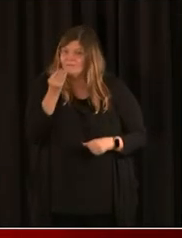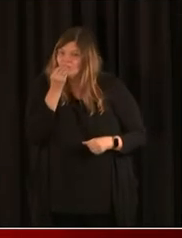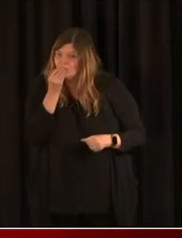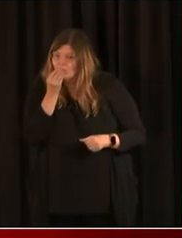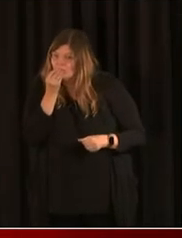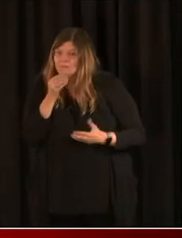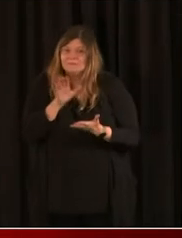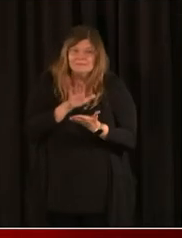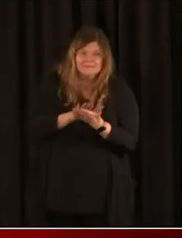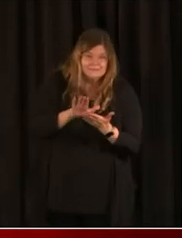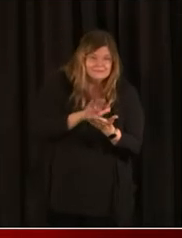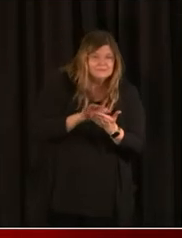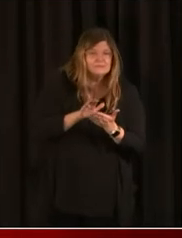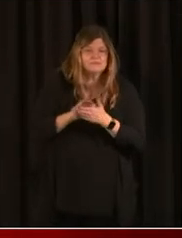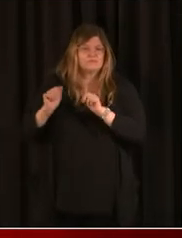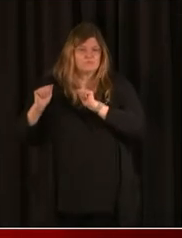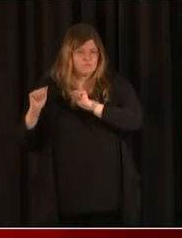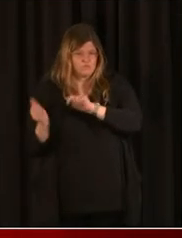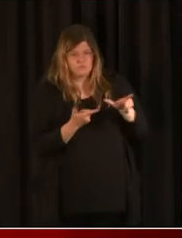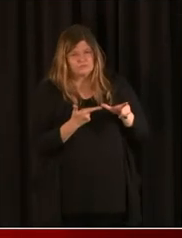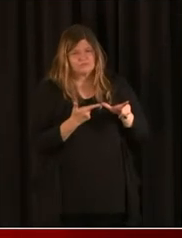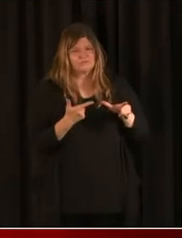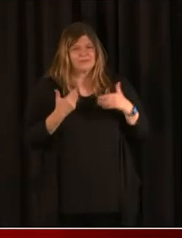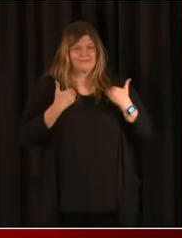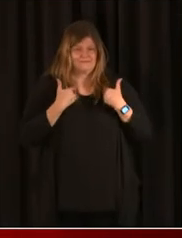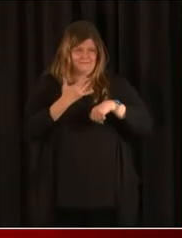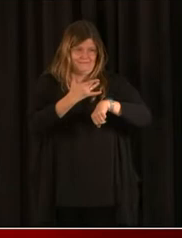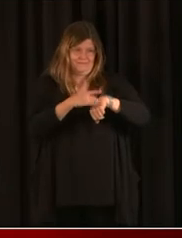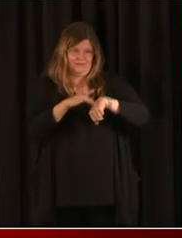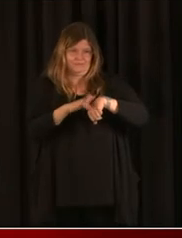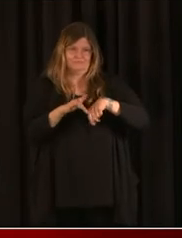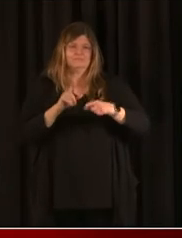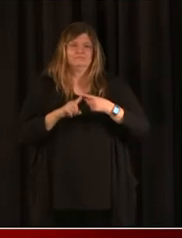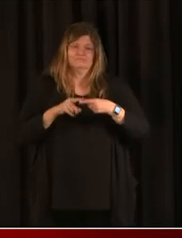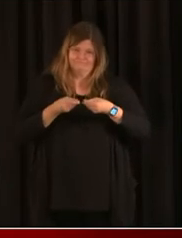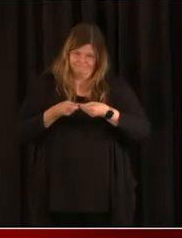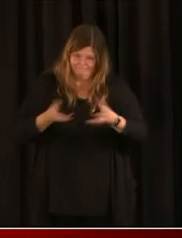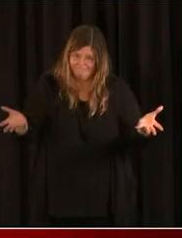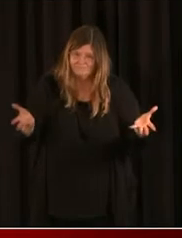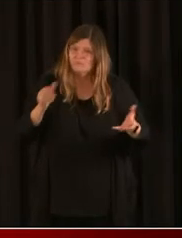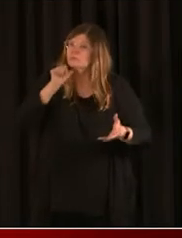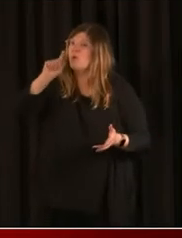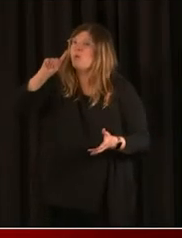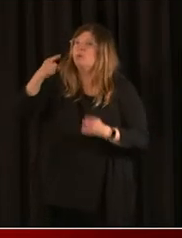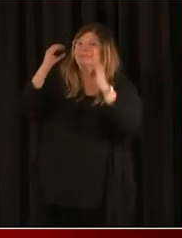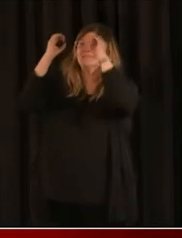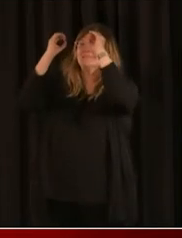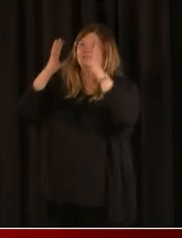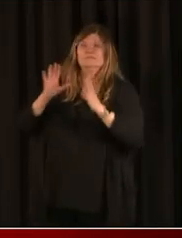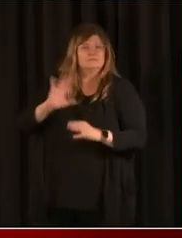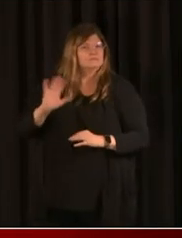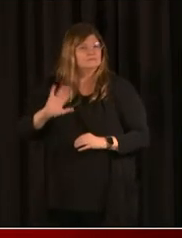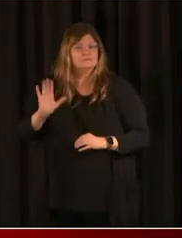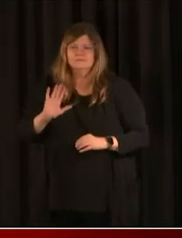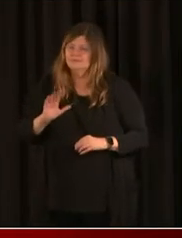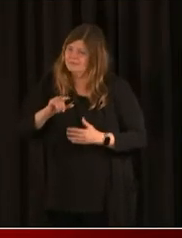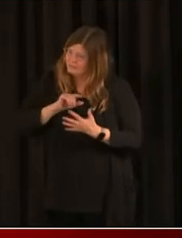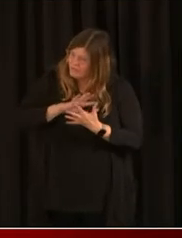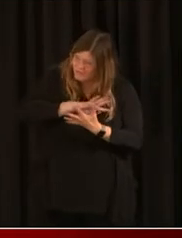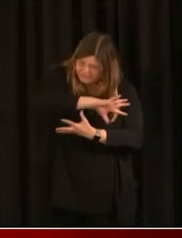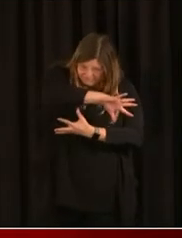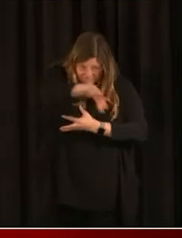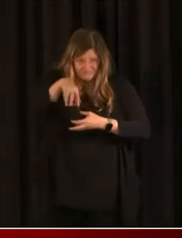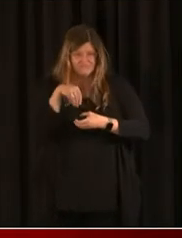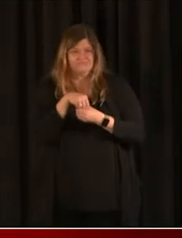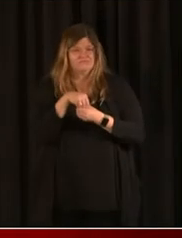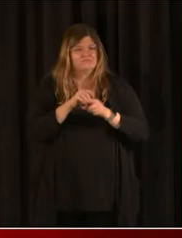staff, all of those folks also have the availability to get these vaccines. And we want to encourage them. I think there are a few slots remaining. Certainly want to encourage